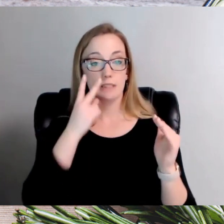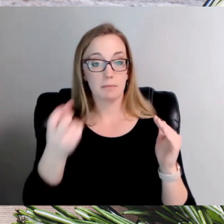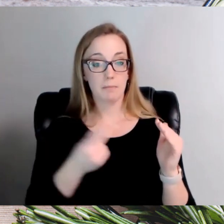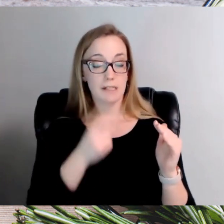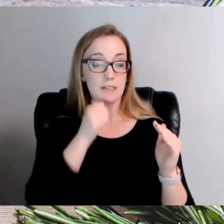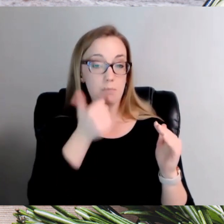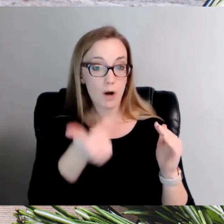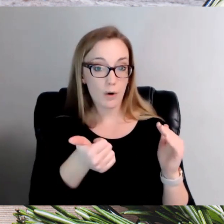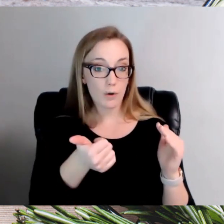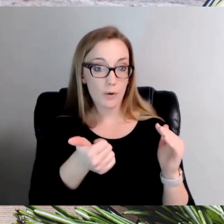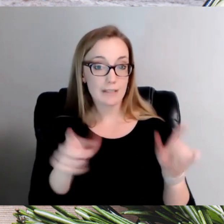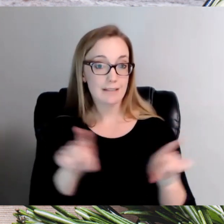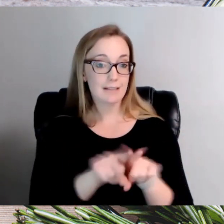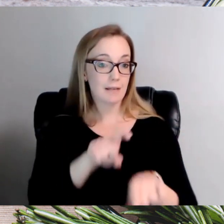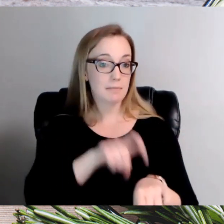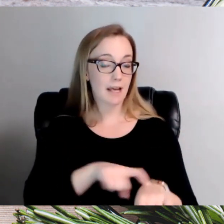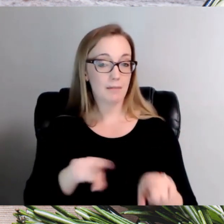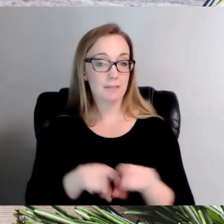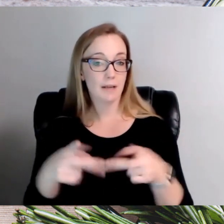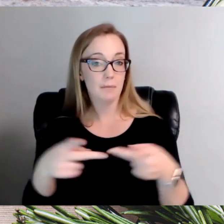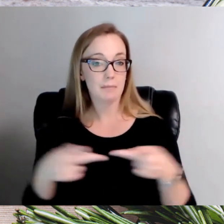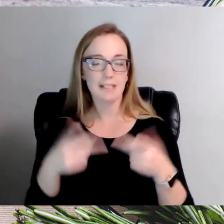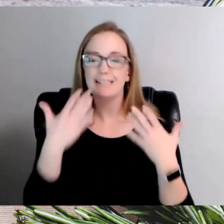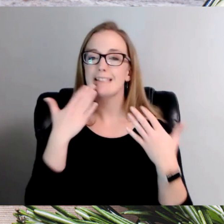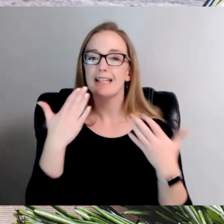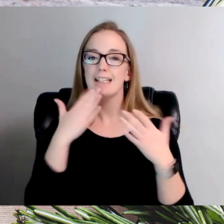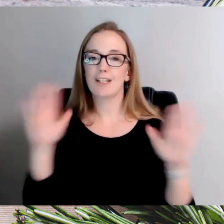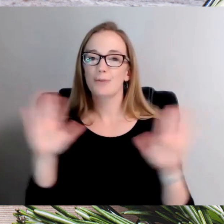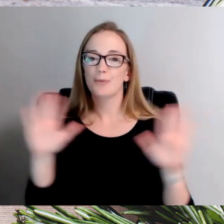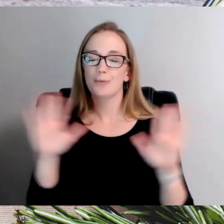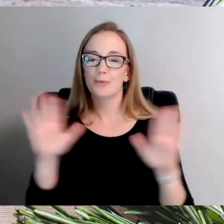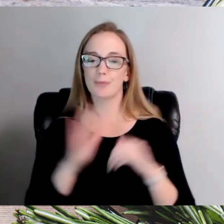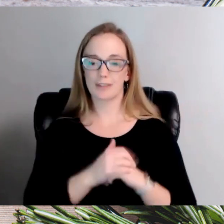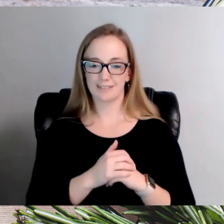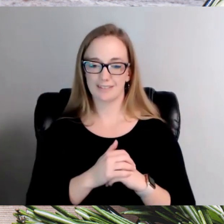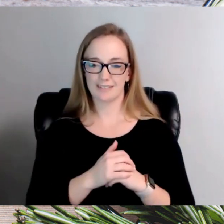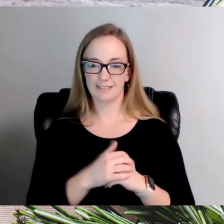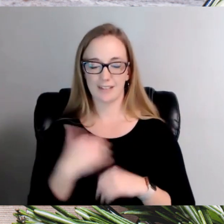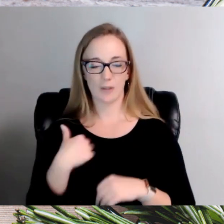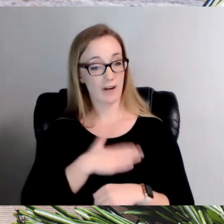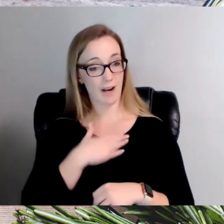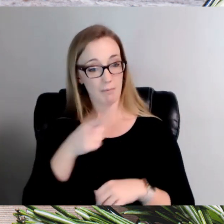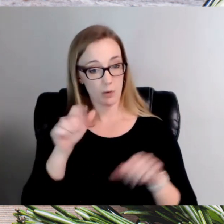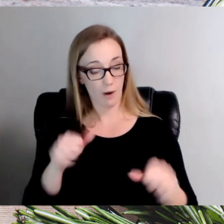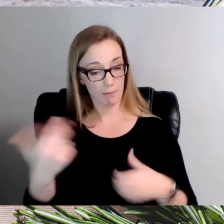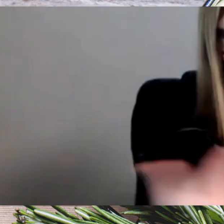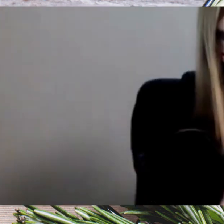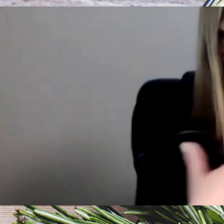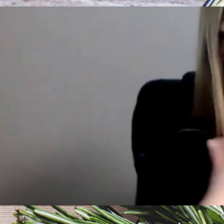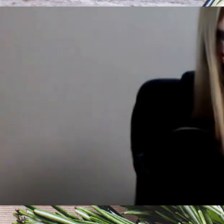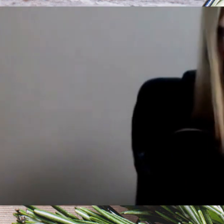corner. The last thing that I want to leave you with, and if you have questions, go ahead and pop those into the chat